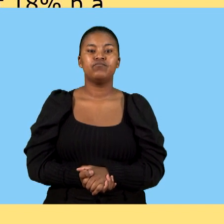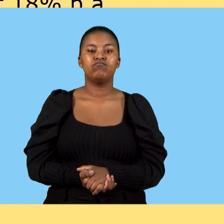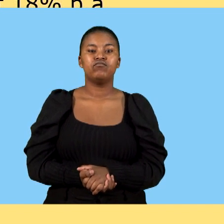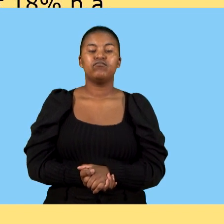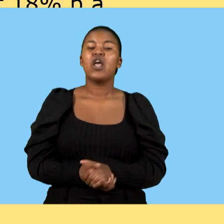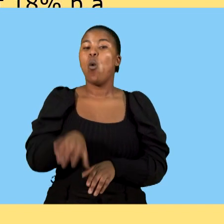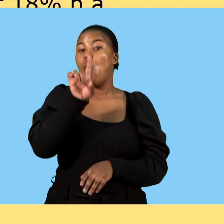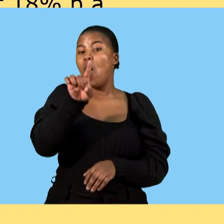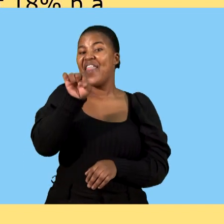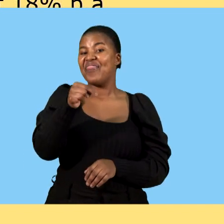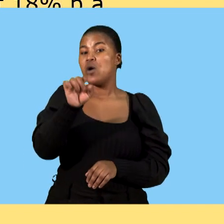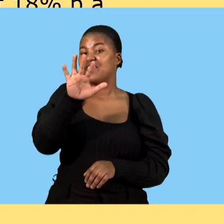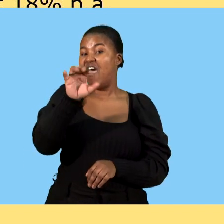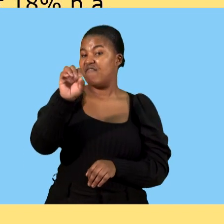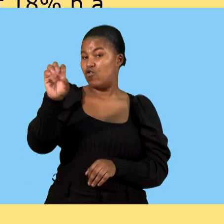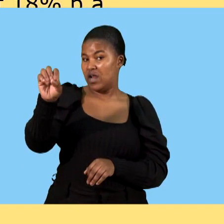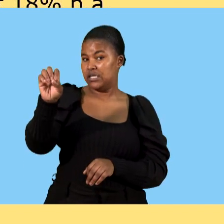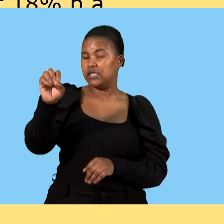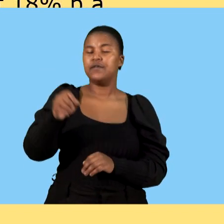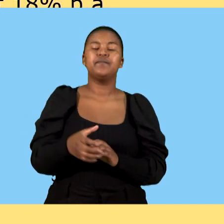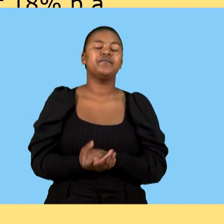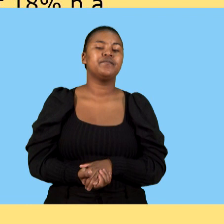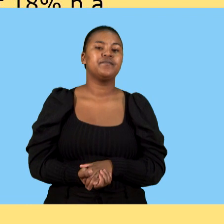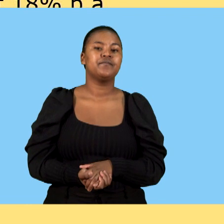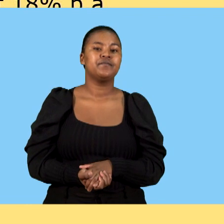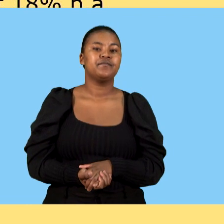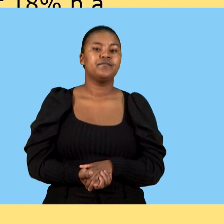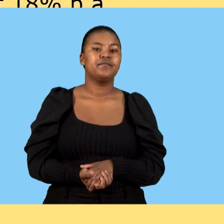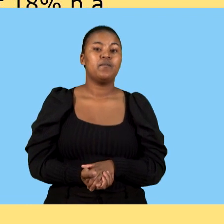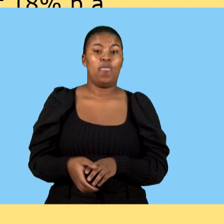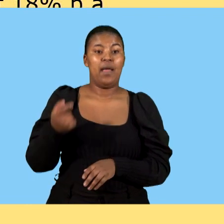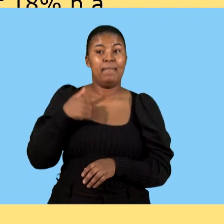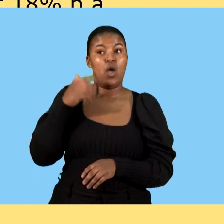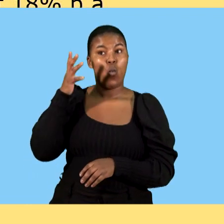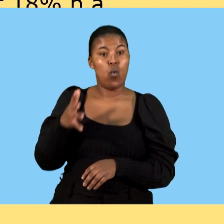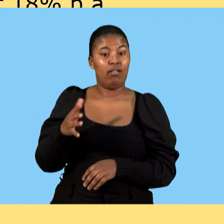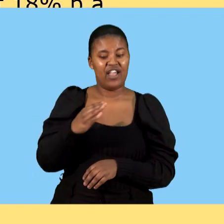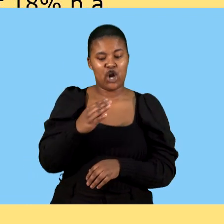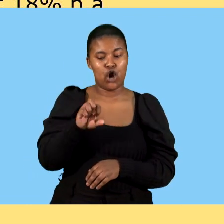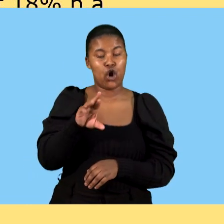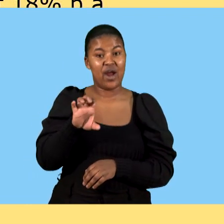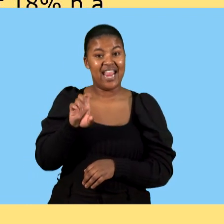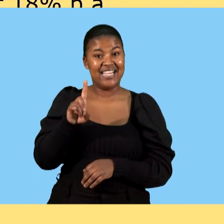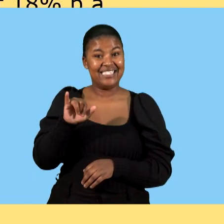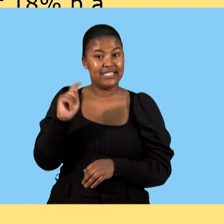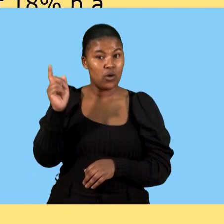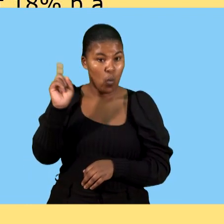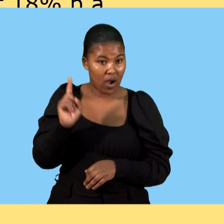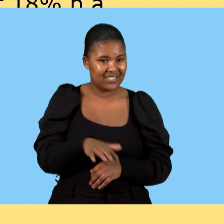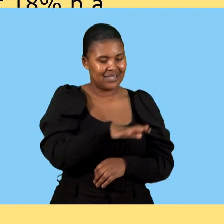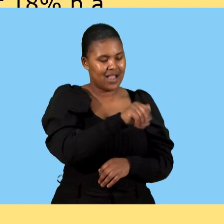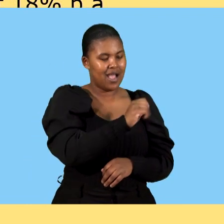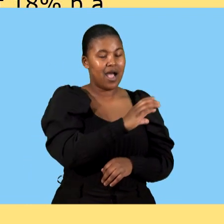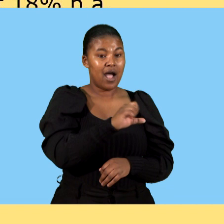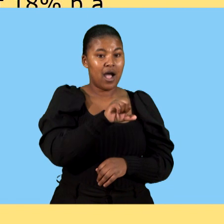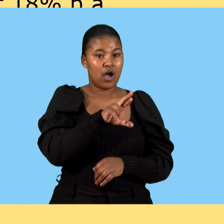is 1,500. And then I'll credit my accrued